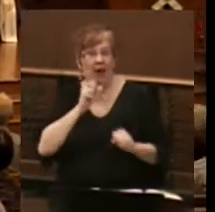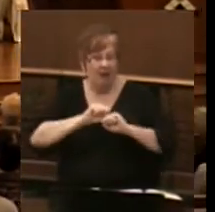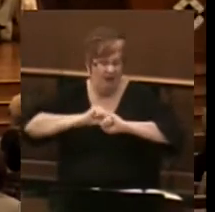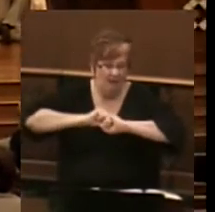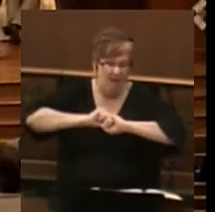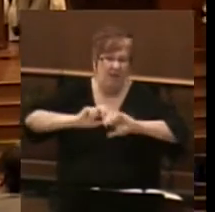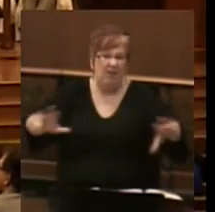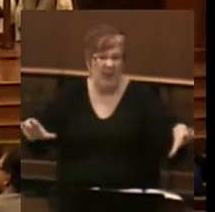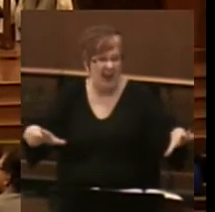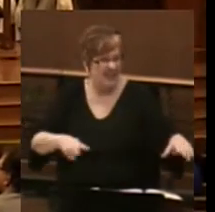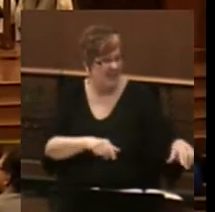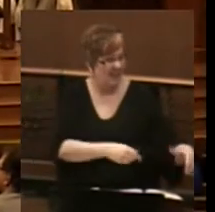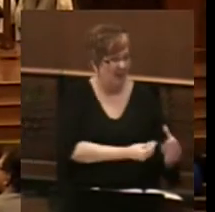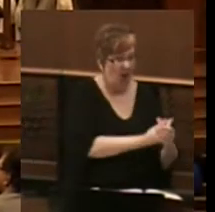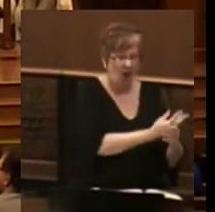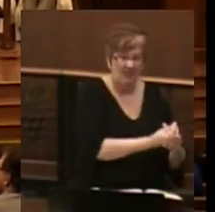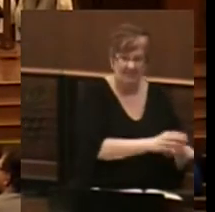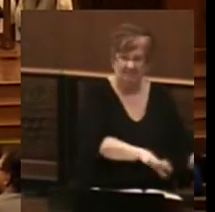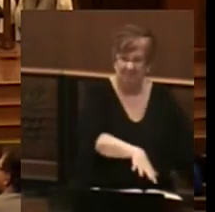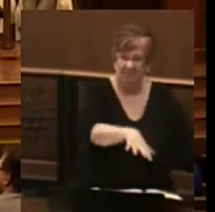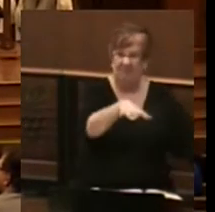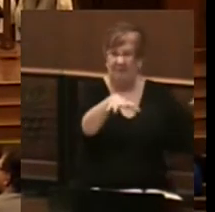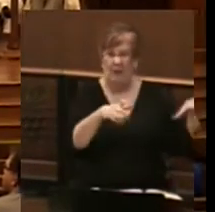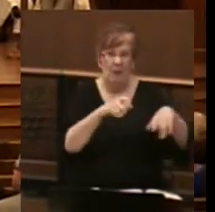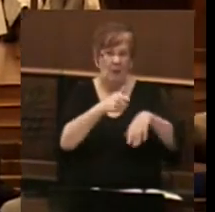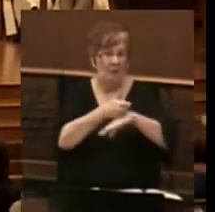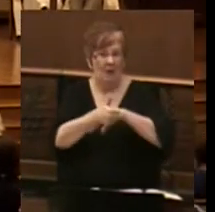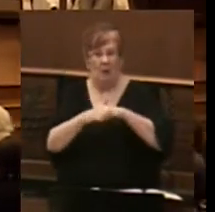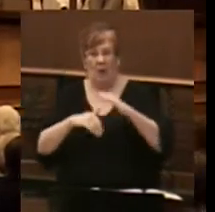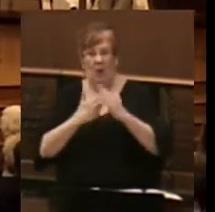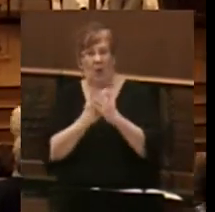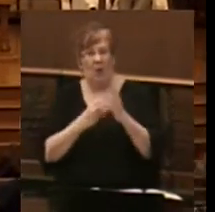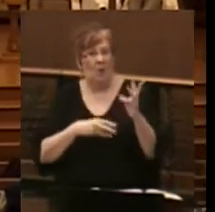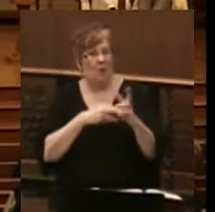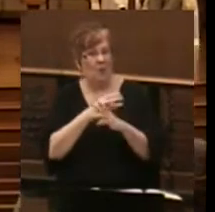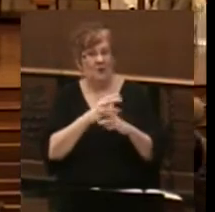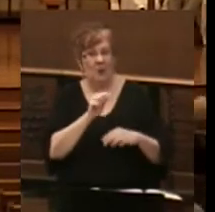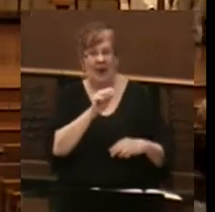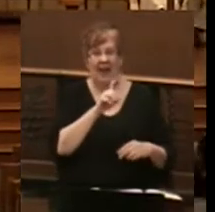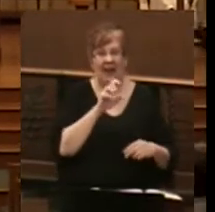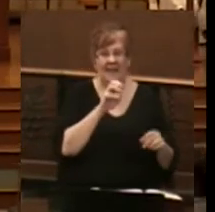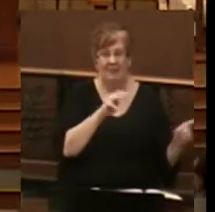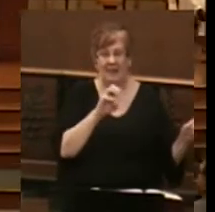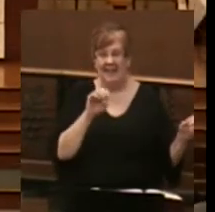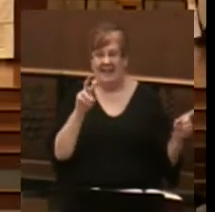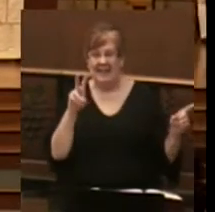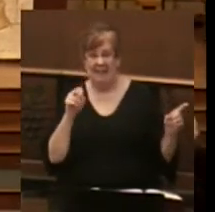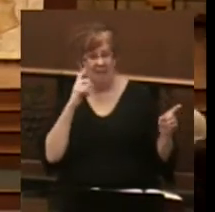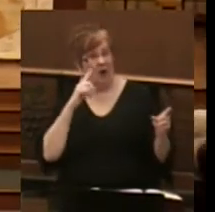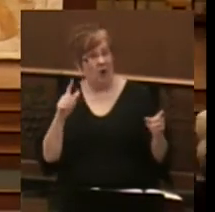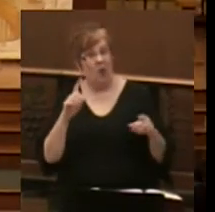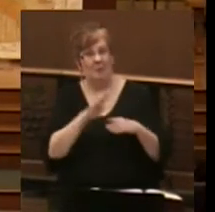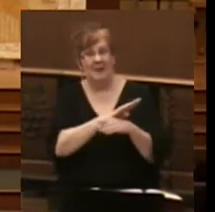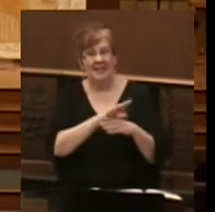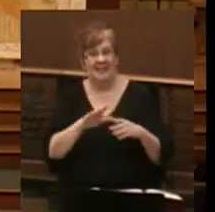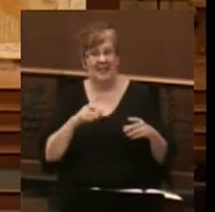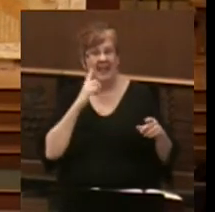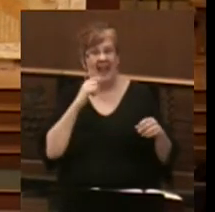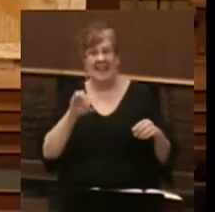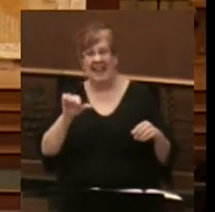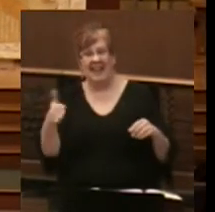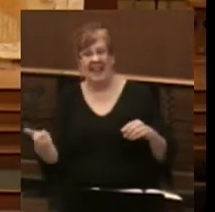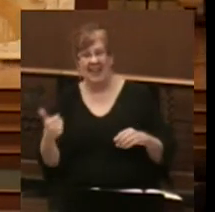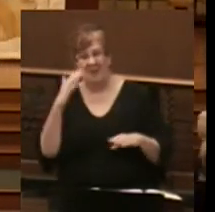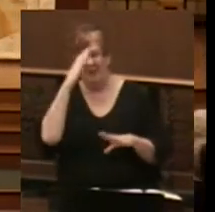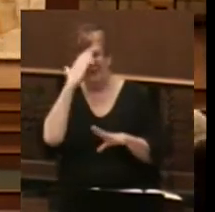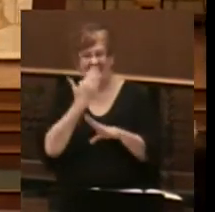flooding the garden and threatened the whole world. So Adam and Eve thought they better get busy. They had another son. They named him Yesa. But he